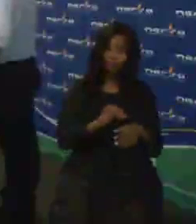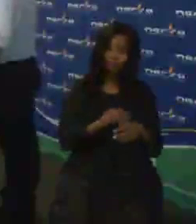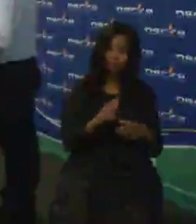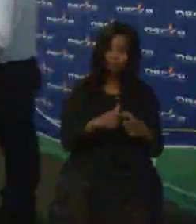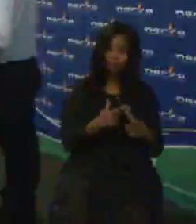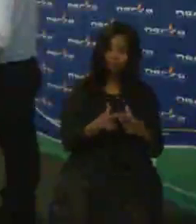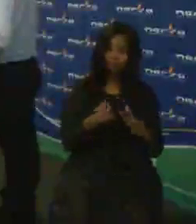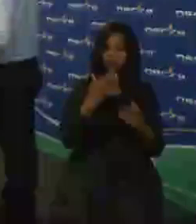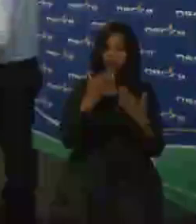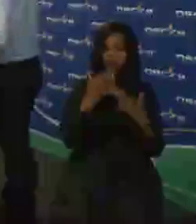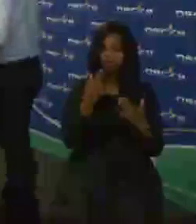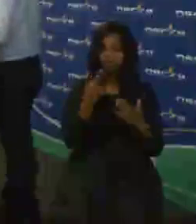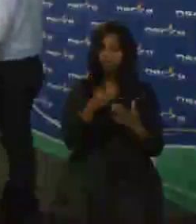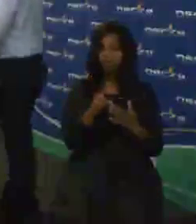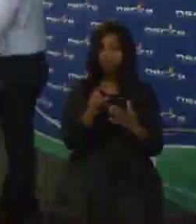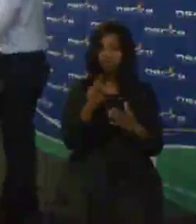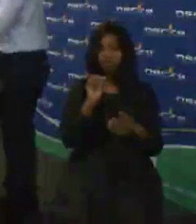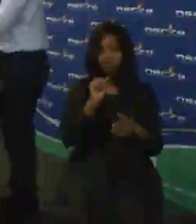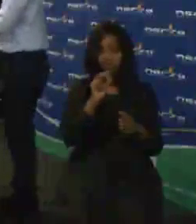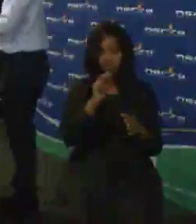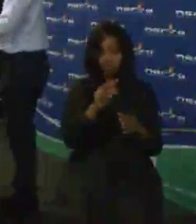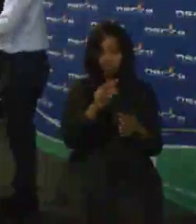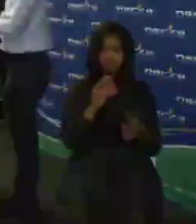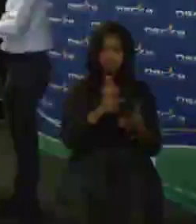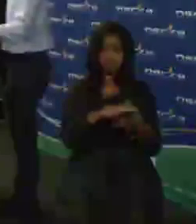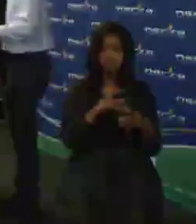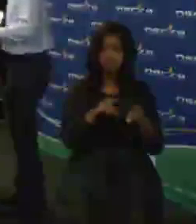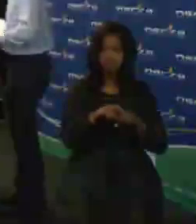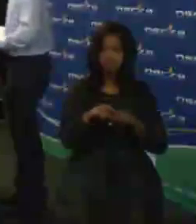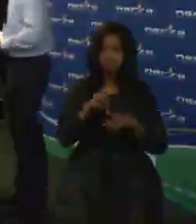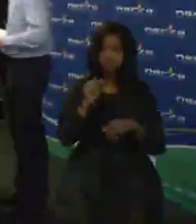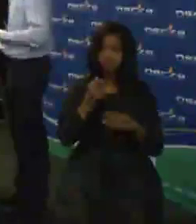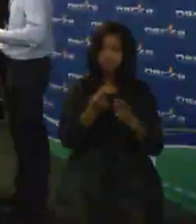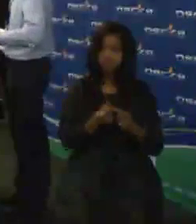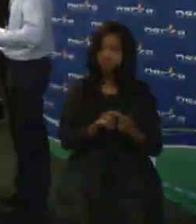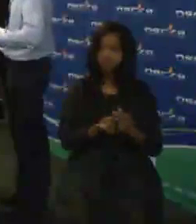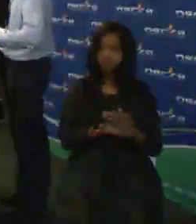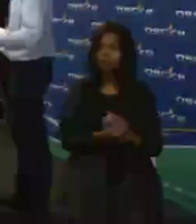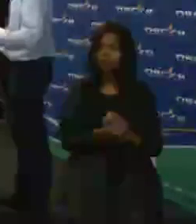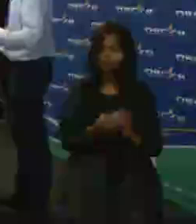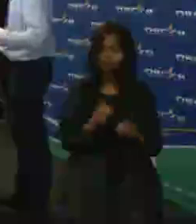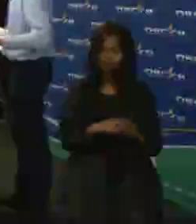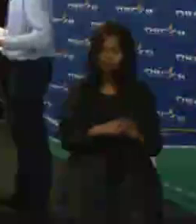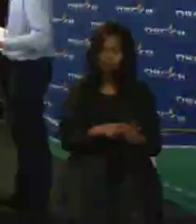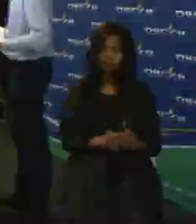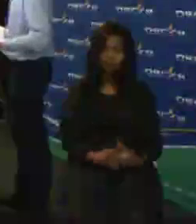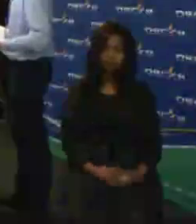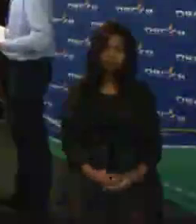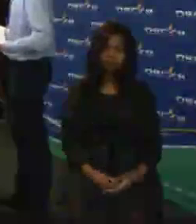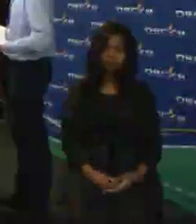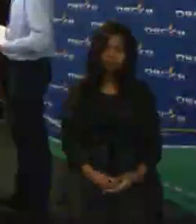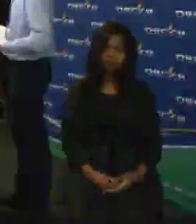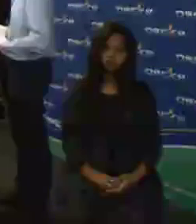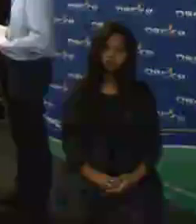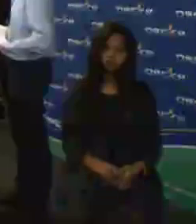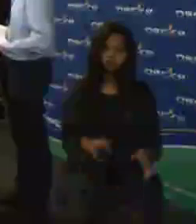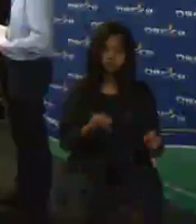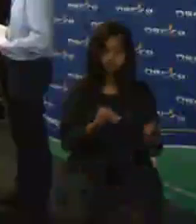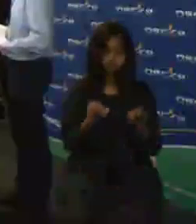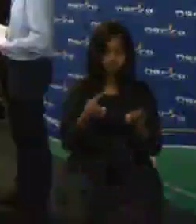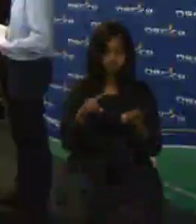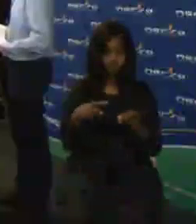thank you very much for your views as well as your time. Thank you very much. We're moving on